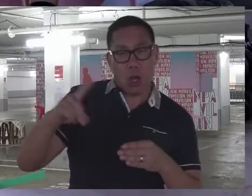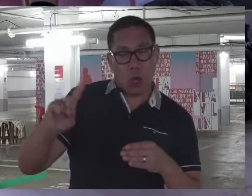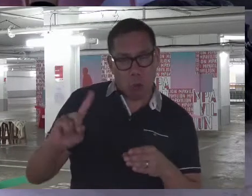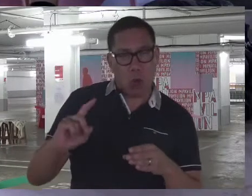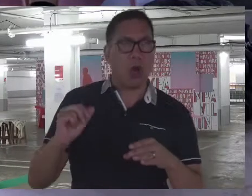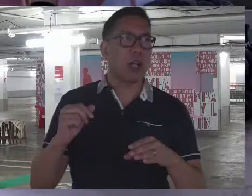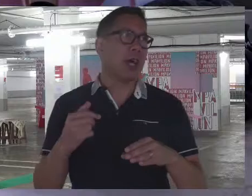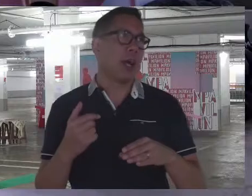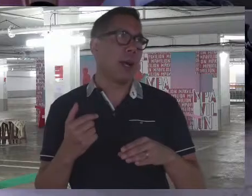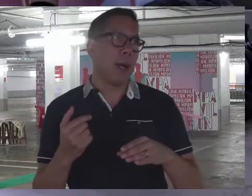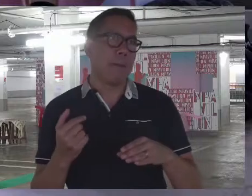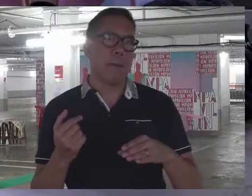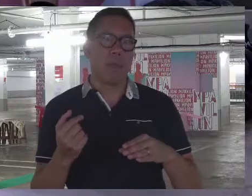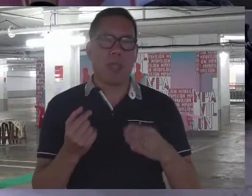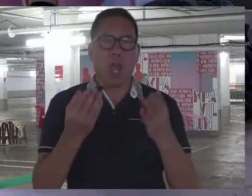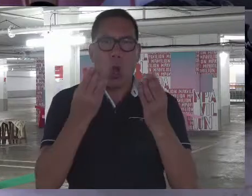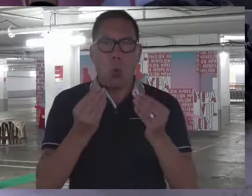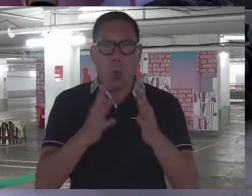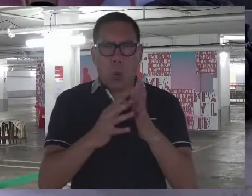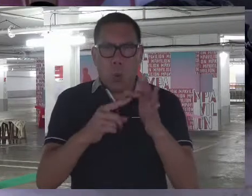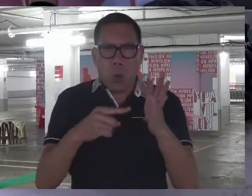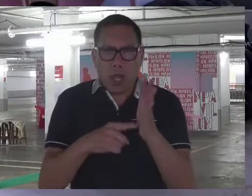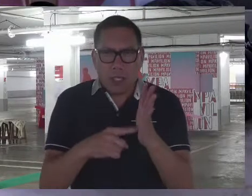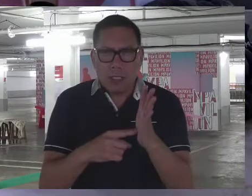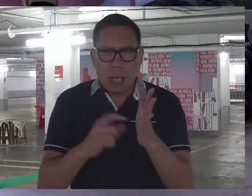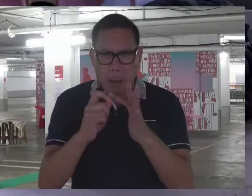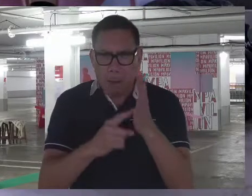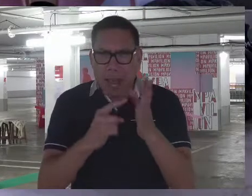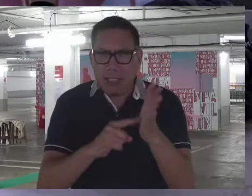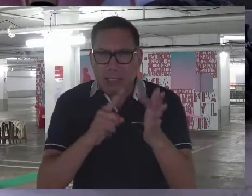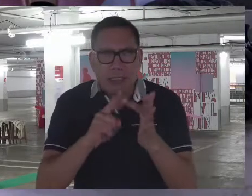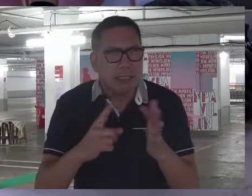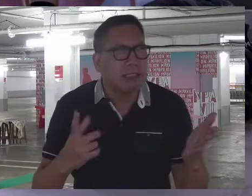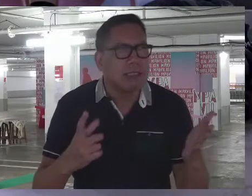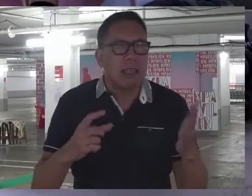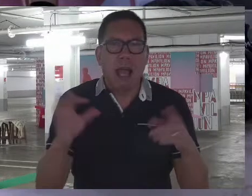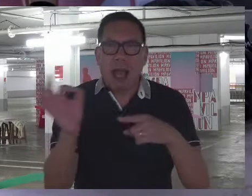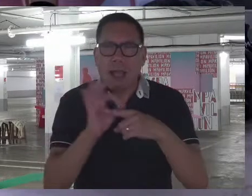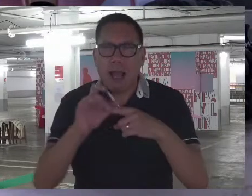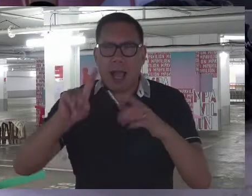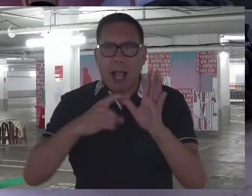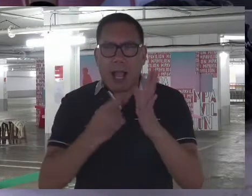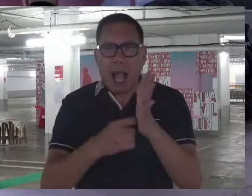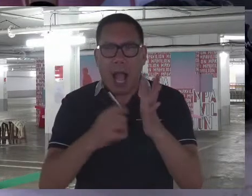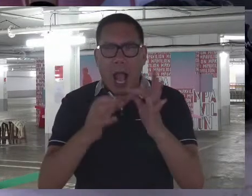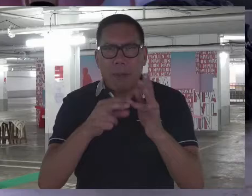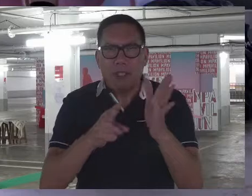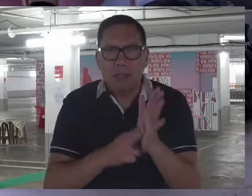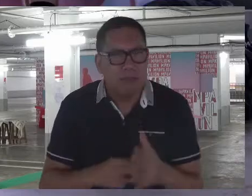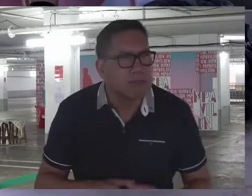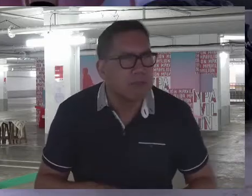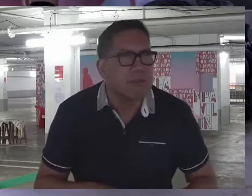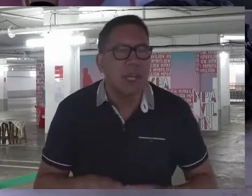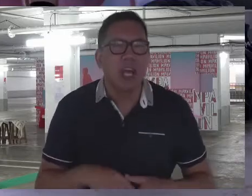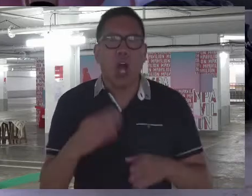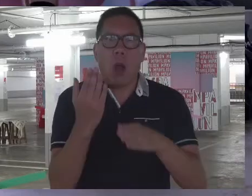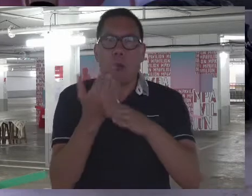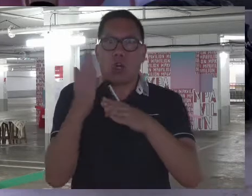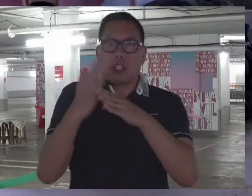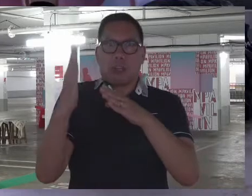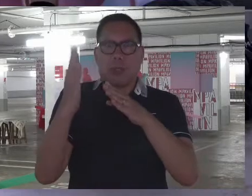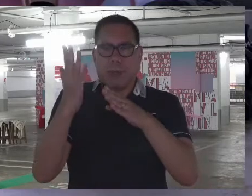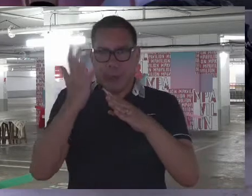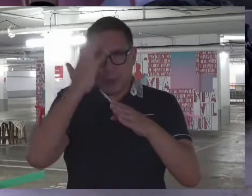daguerreotype, the wet plate, colour carbon, applying a modernist and